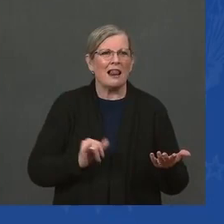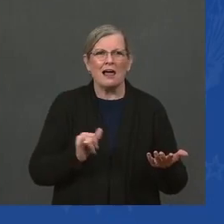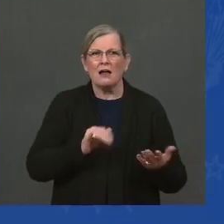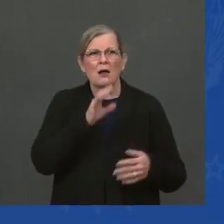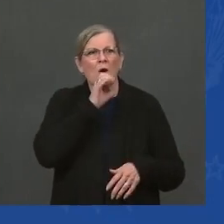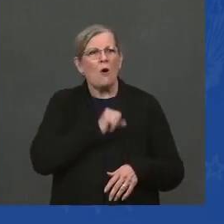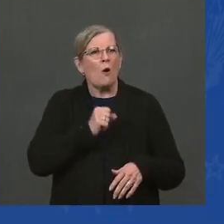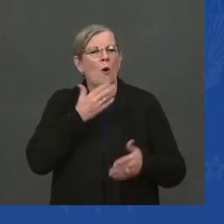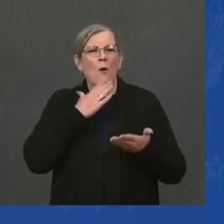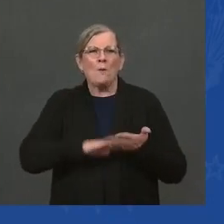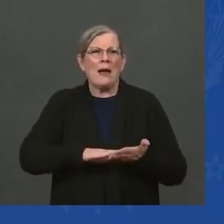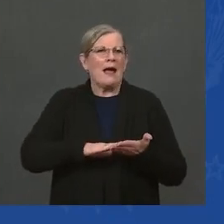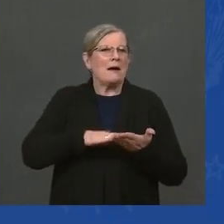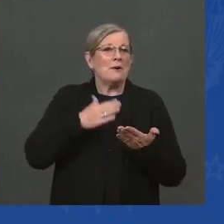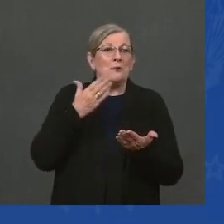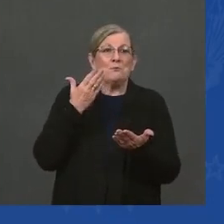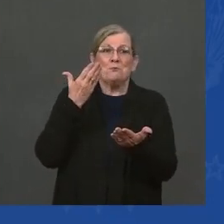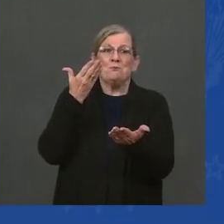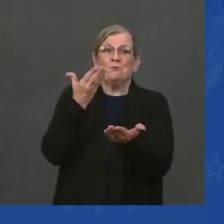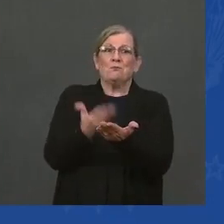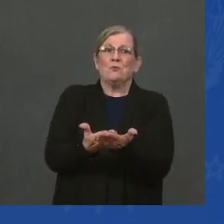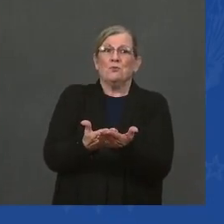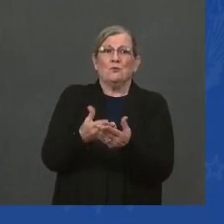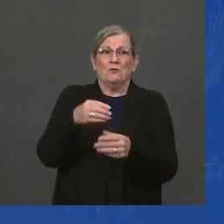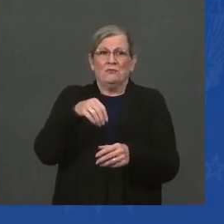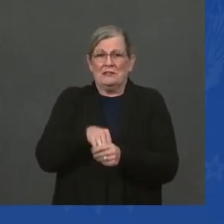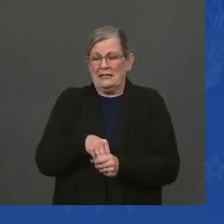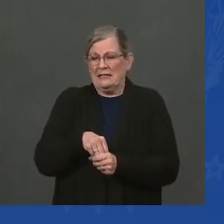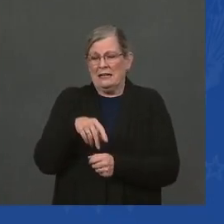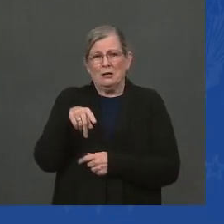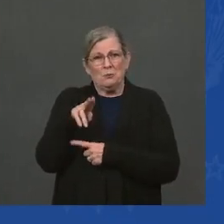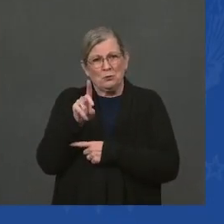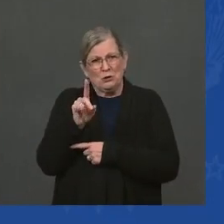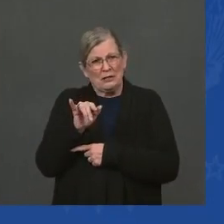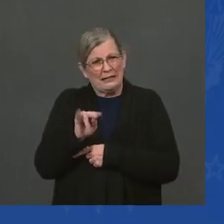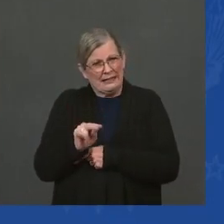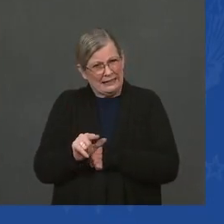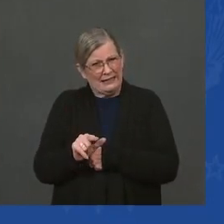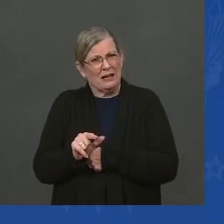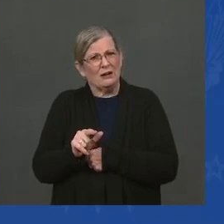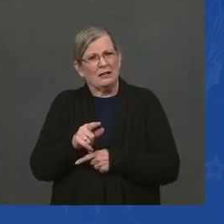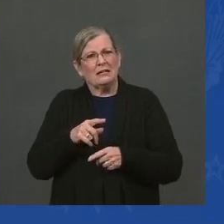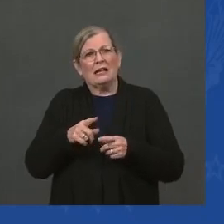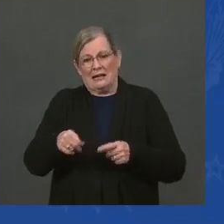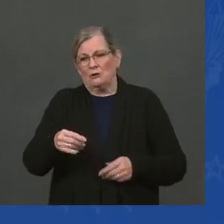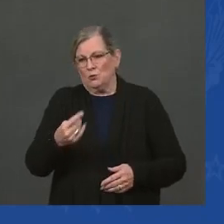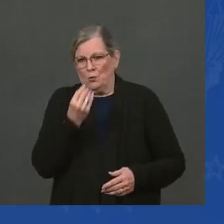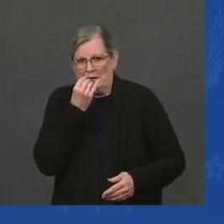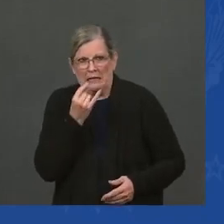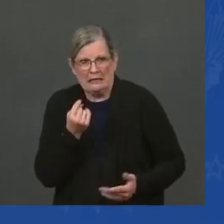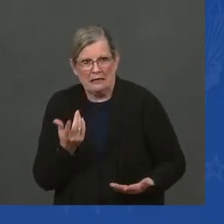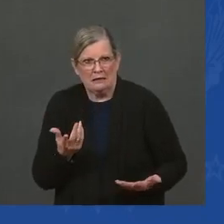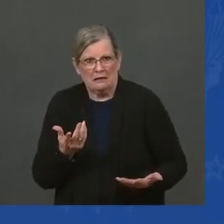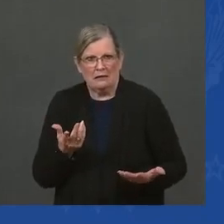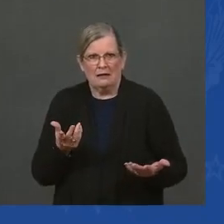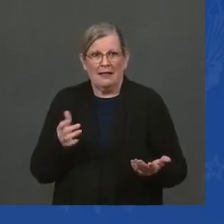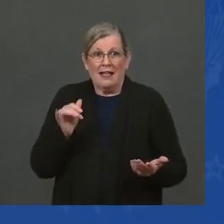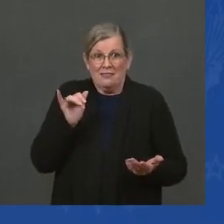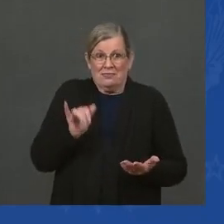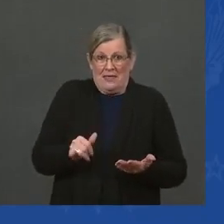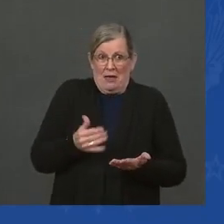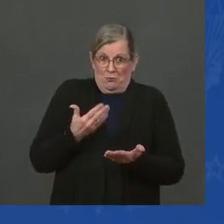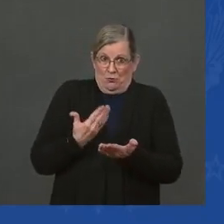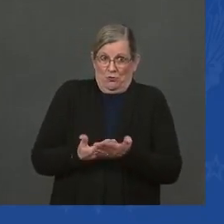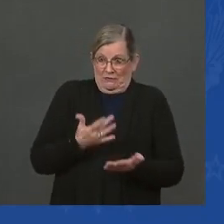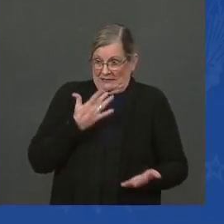eating. You know, I feel confident we're going to get done what we have to do at home in order to deliver.